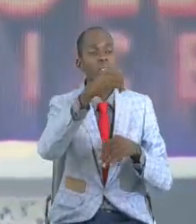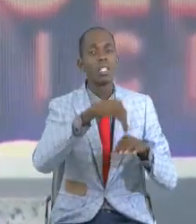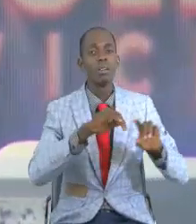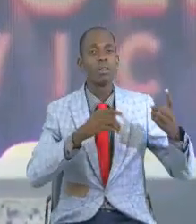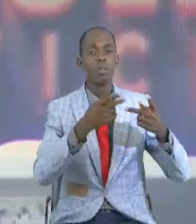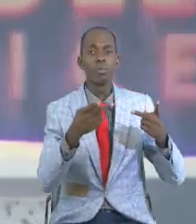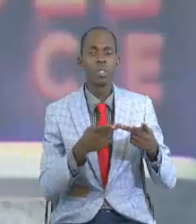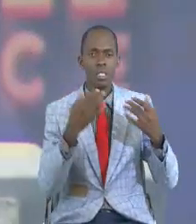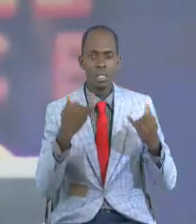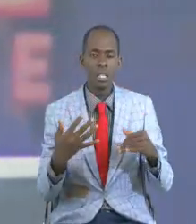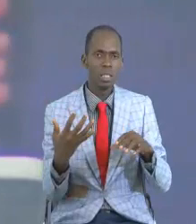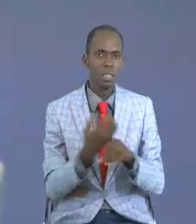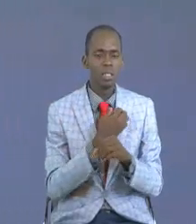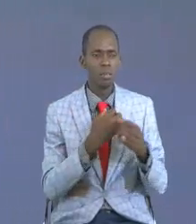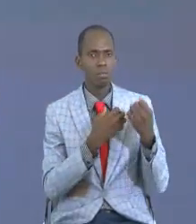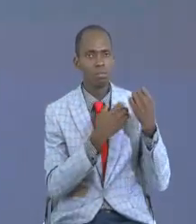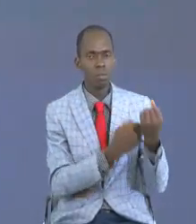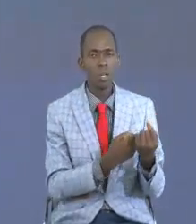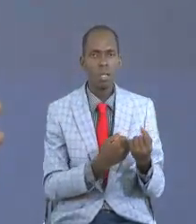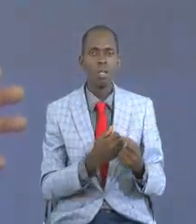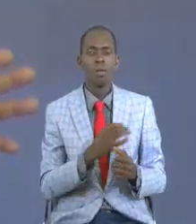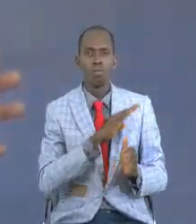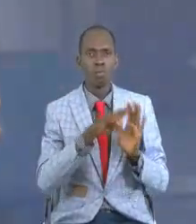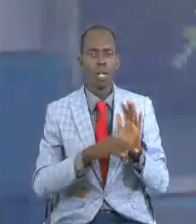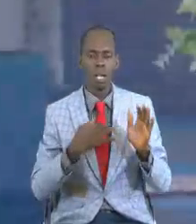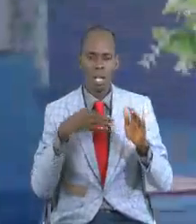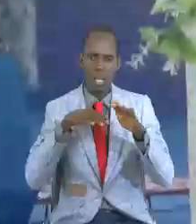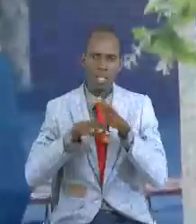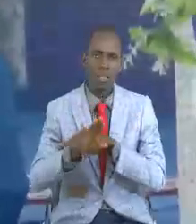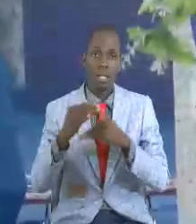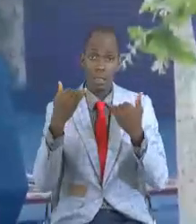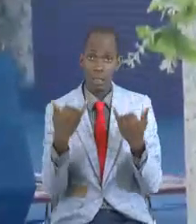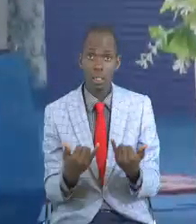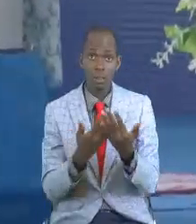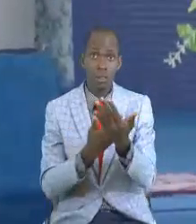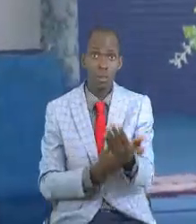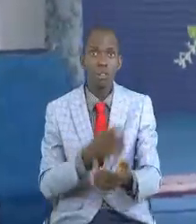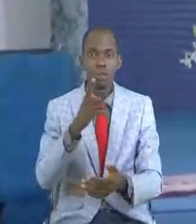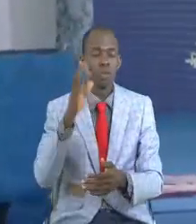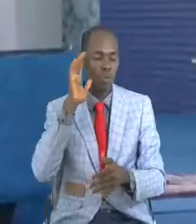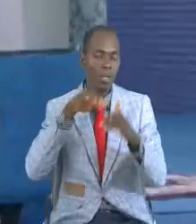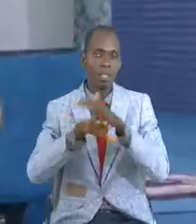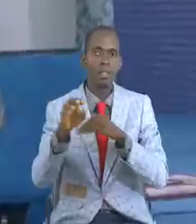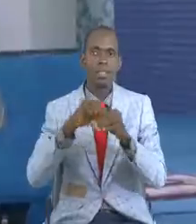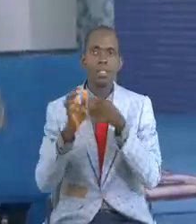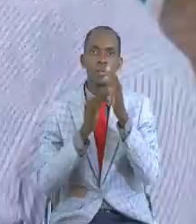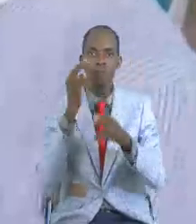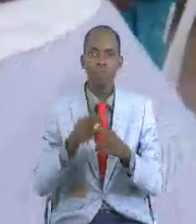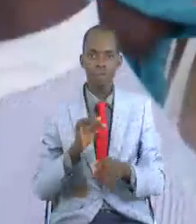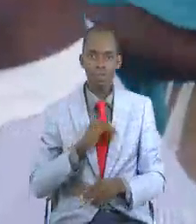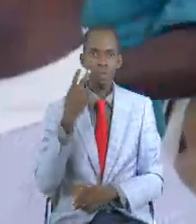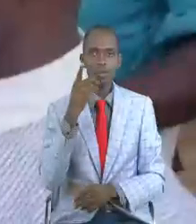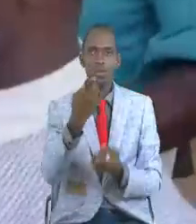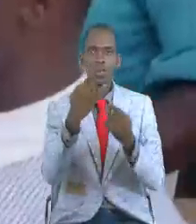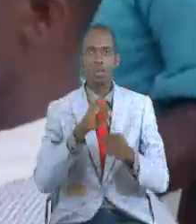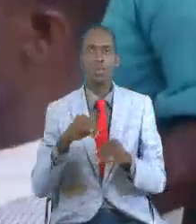take boldness, and come and enter, and this morning, you enter. I see you coming, you